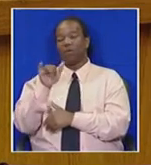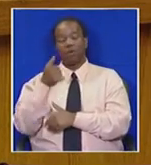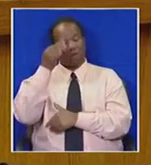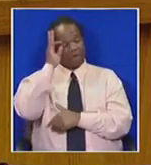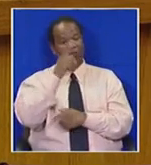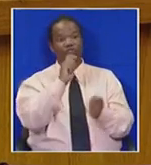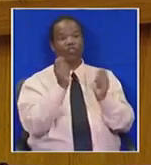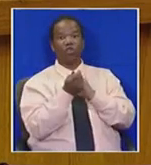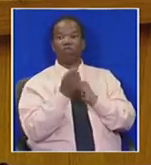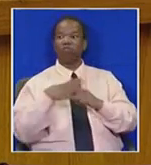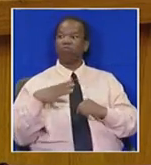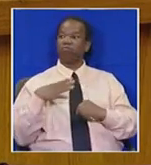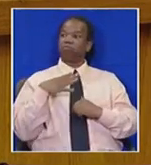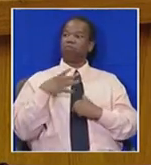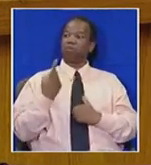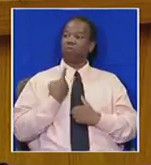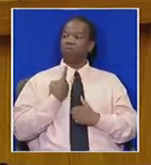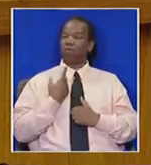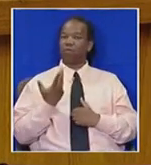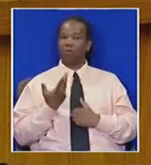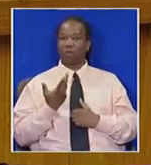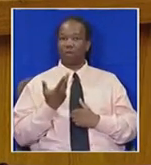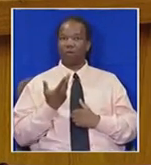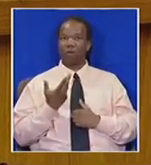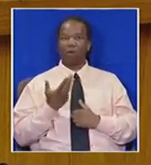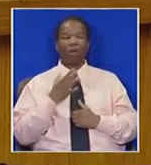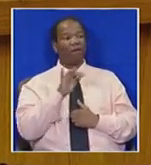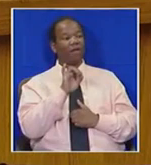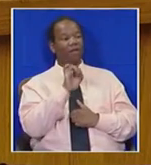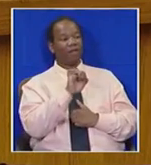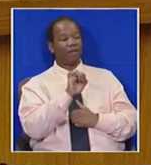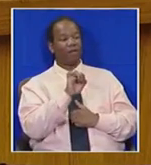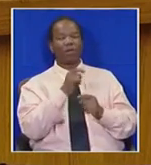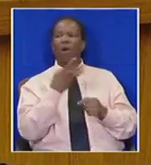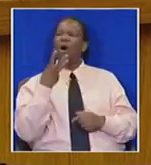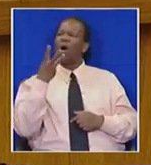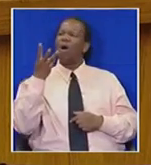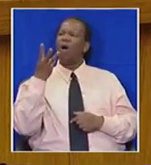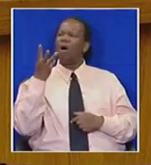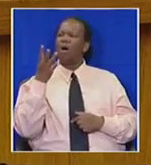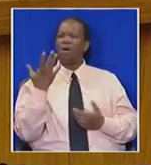government that was a structural.